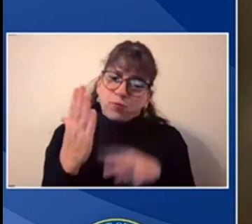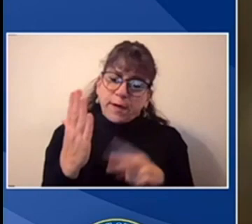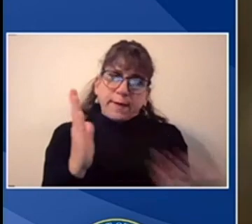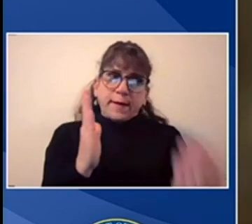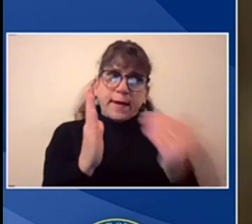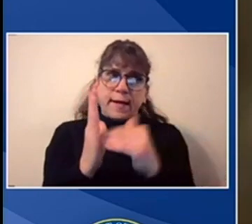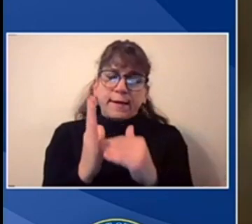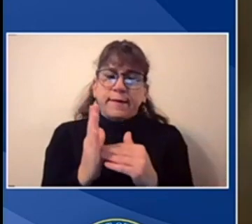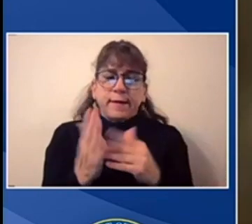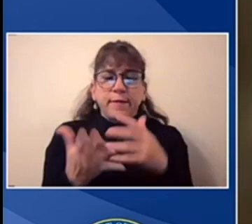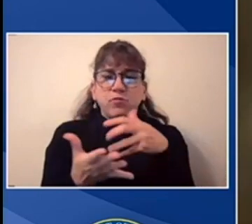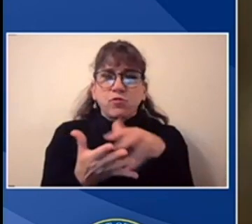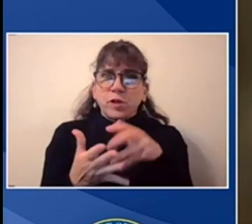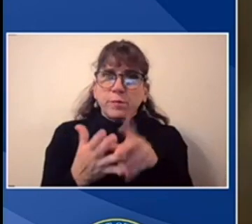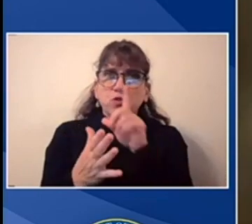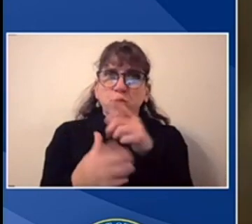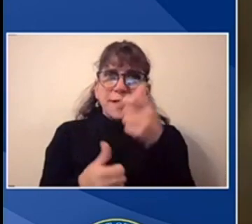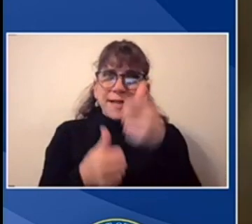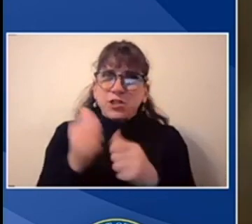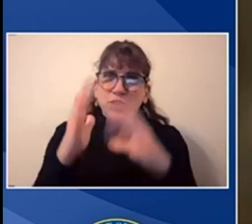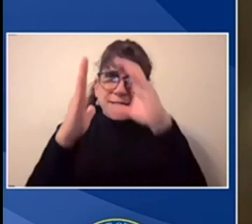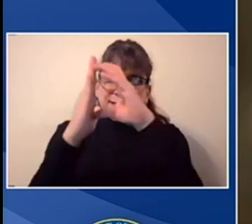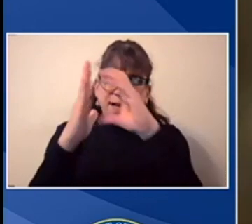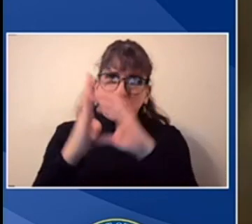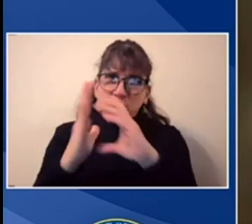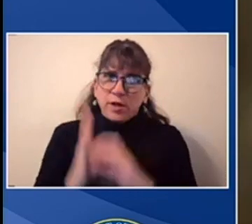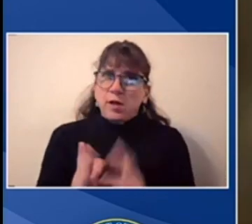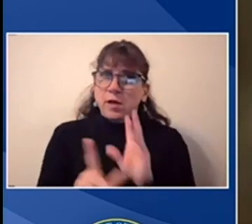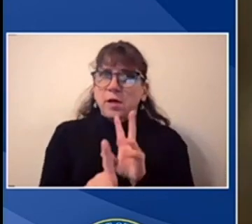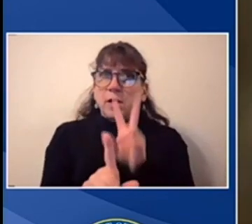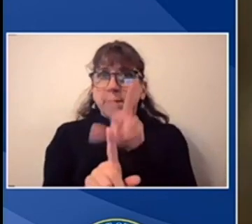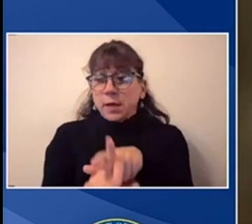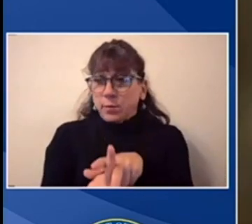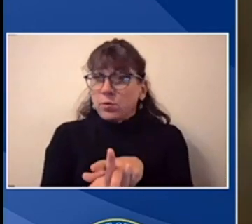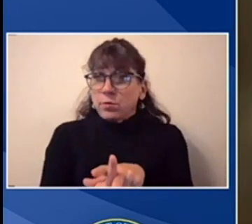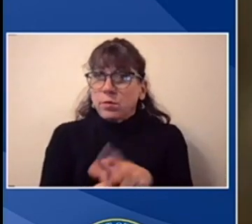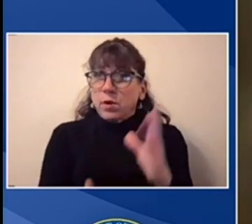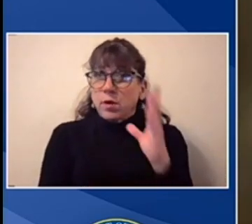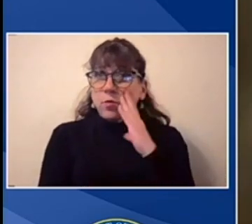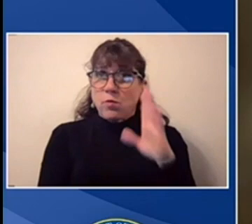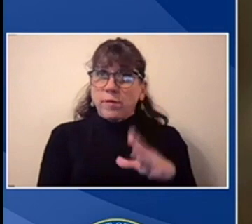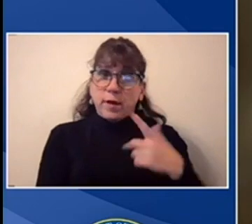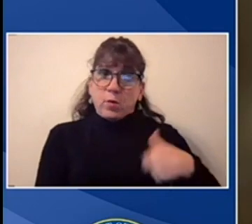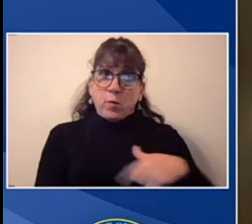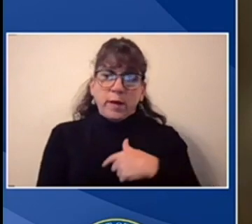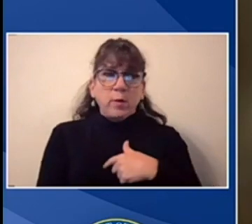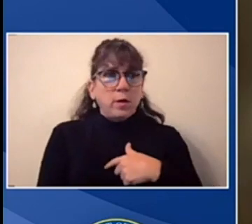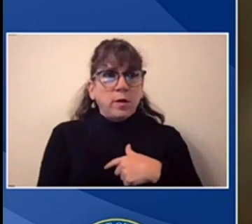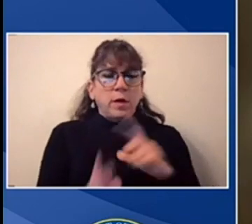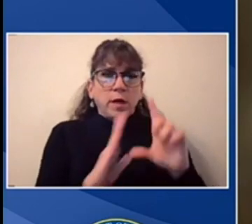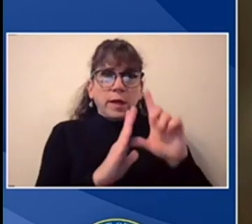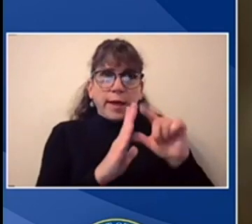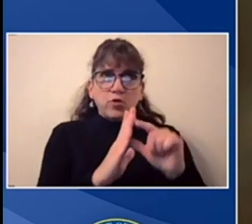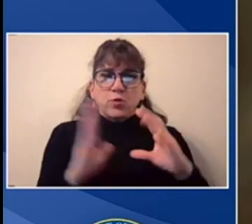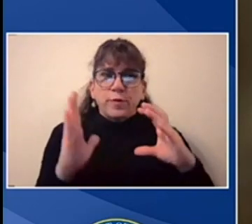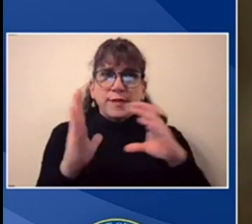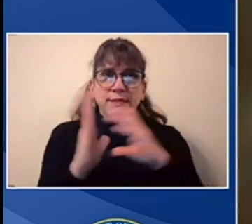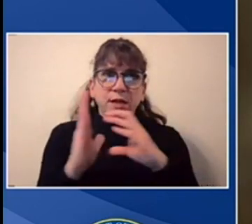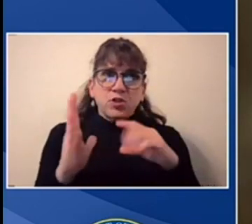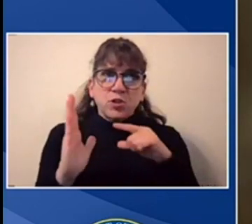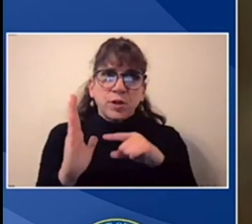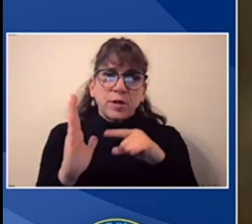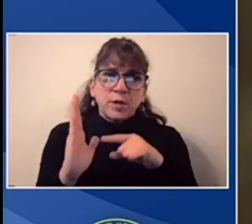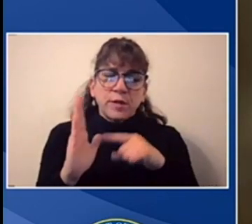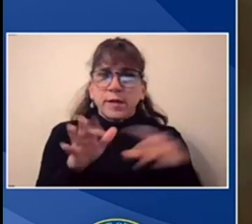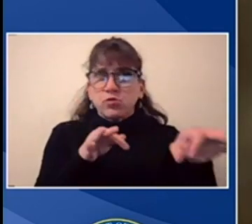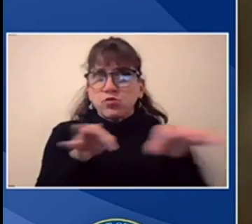loans each particular section herein is applicable. I know we'll get later to the section that sort of